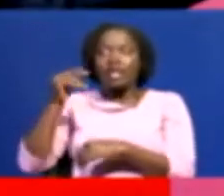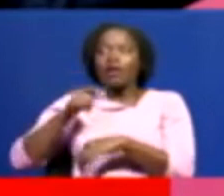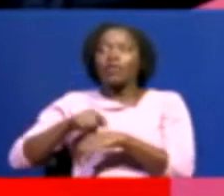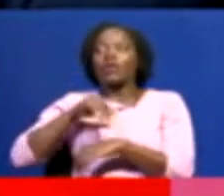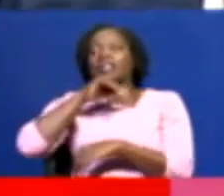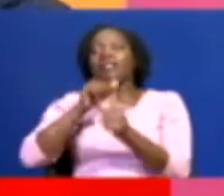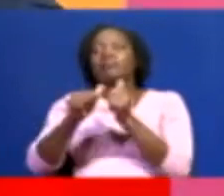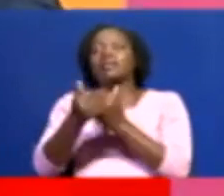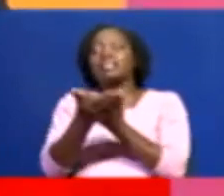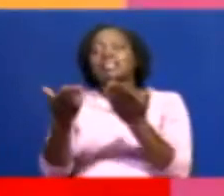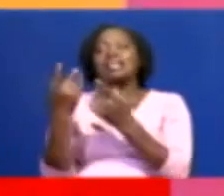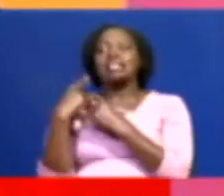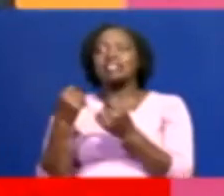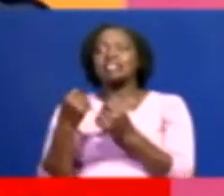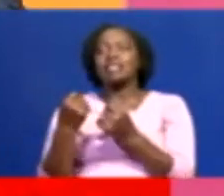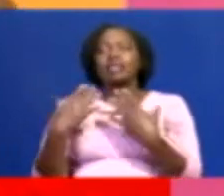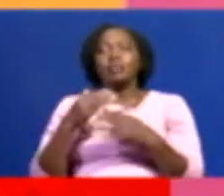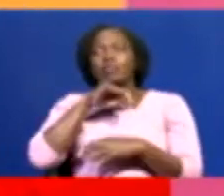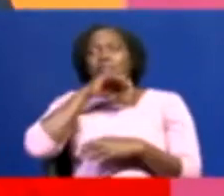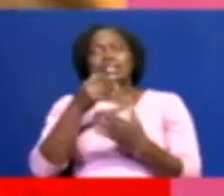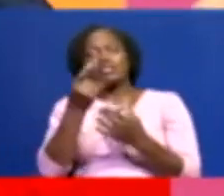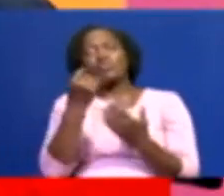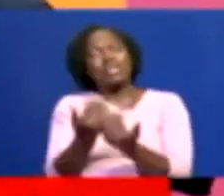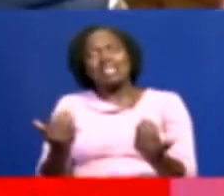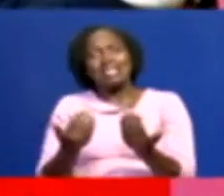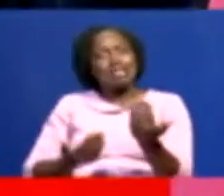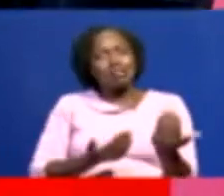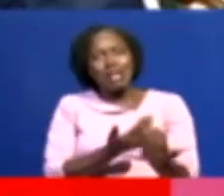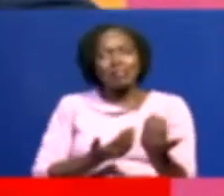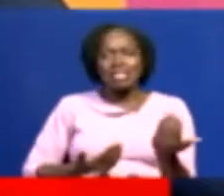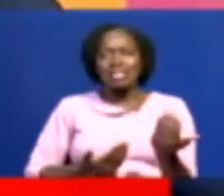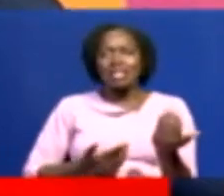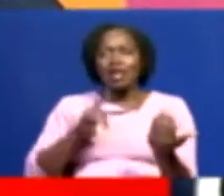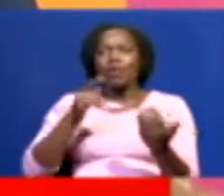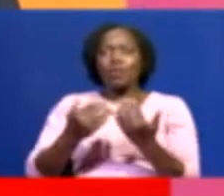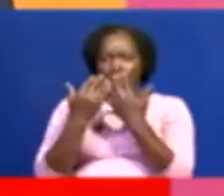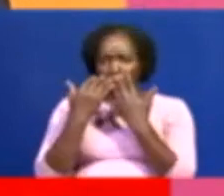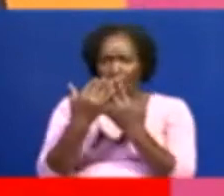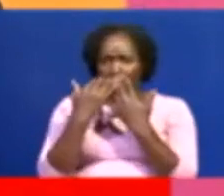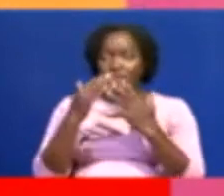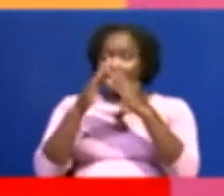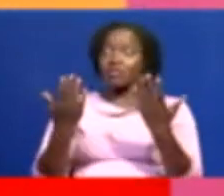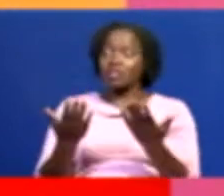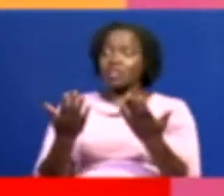passed there the other day. People were tear gassed, small children, babies could not breathe in the houses. We saw what happened in Kibera.